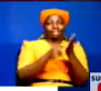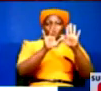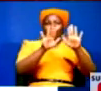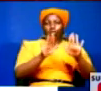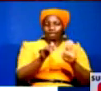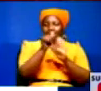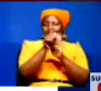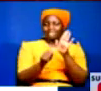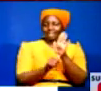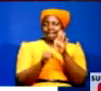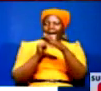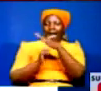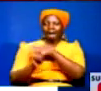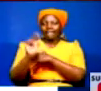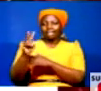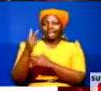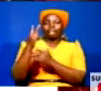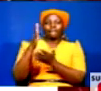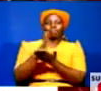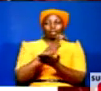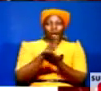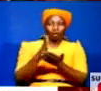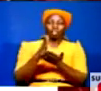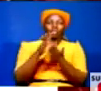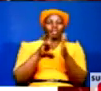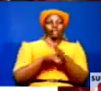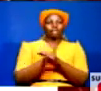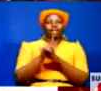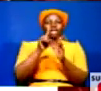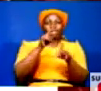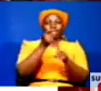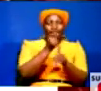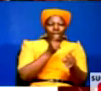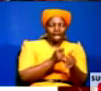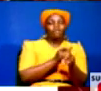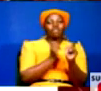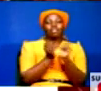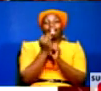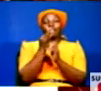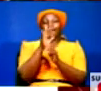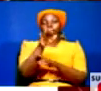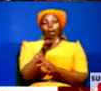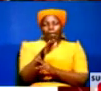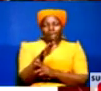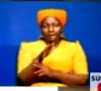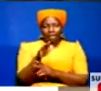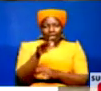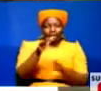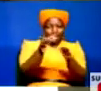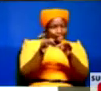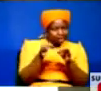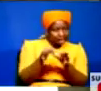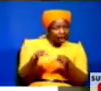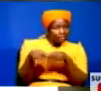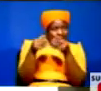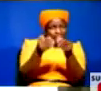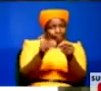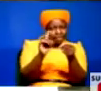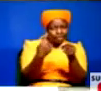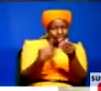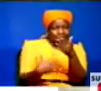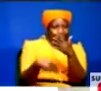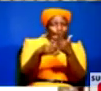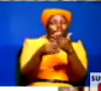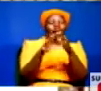the second session in the tenure of the 13th Parliament. Given that the Treasury has already submitted the first supplementary budget